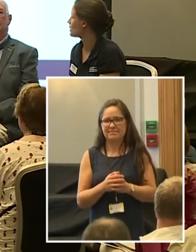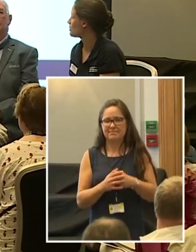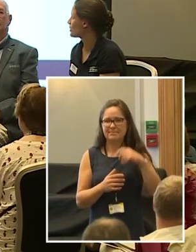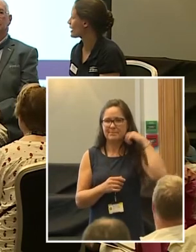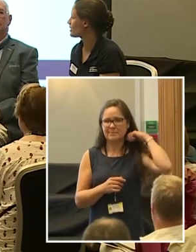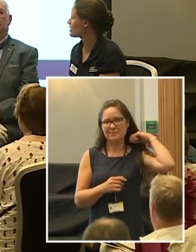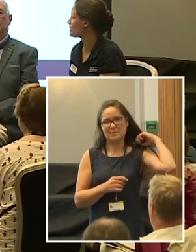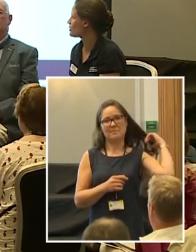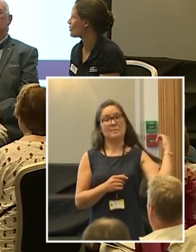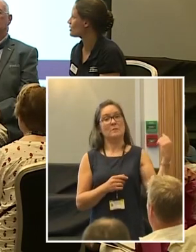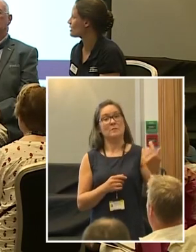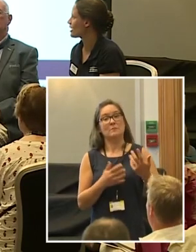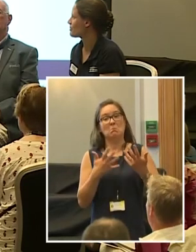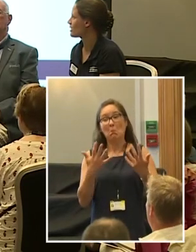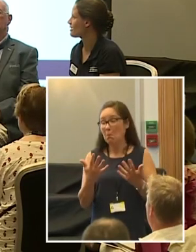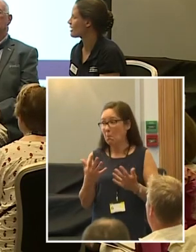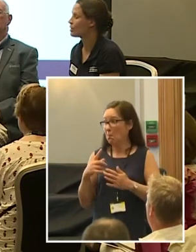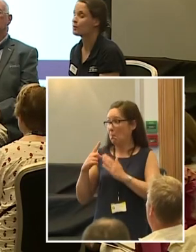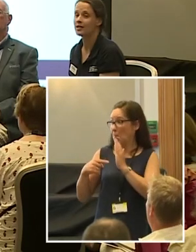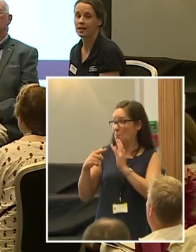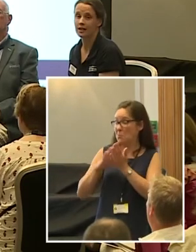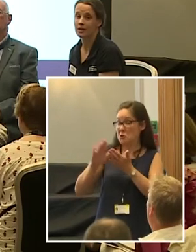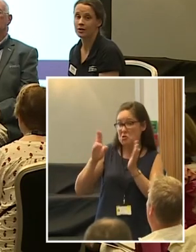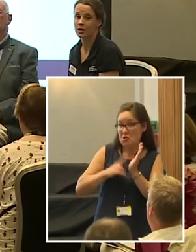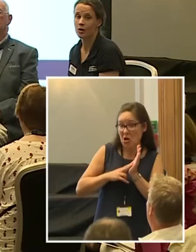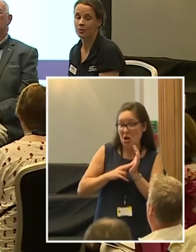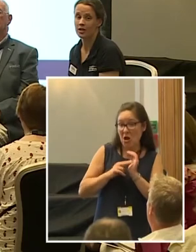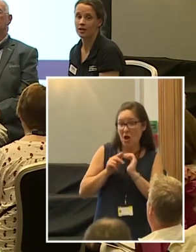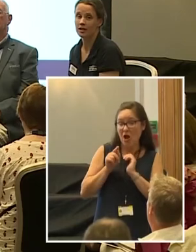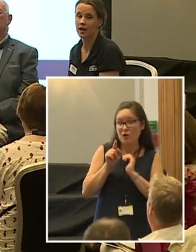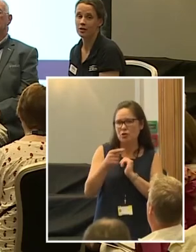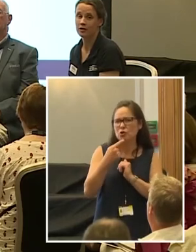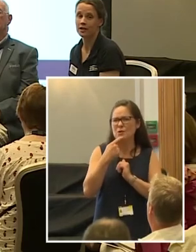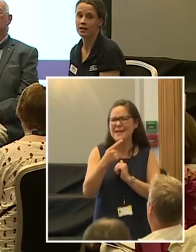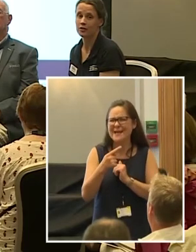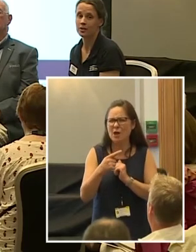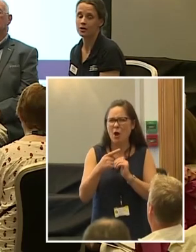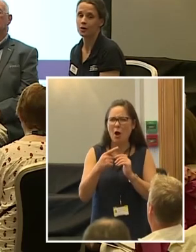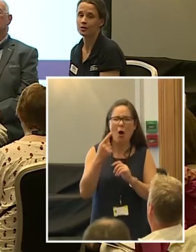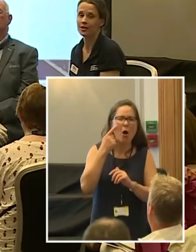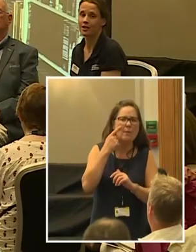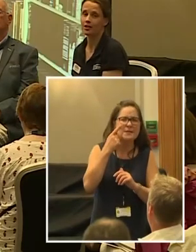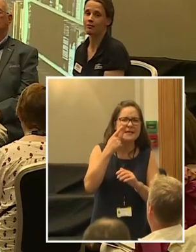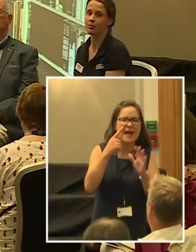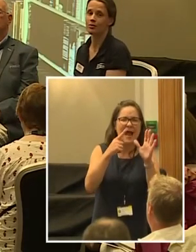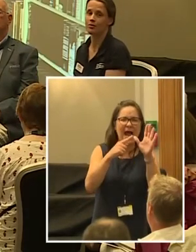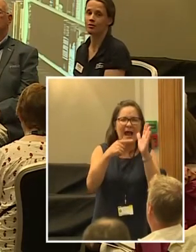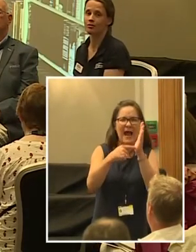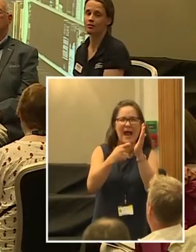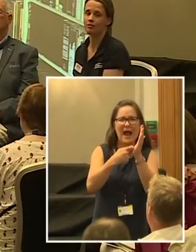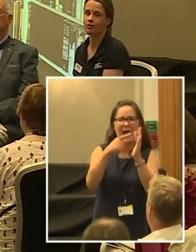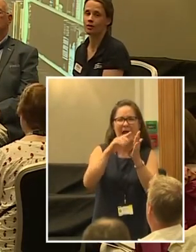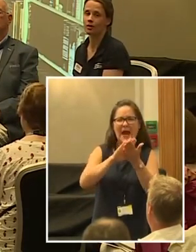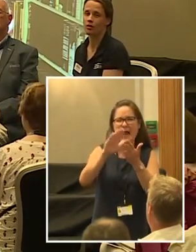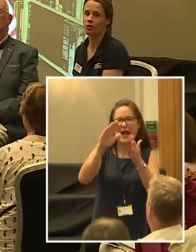Should we put that to John? You were saying that it was the optic atrophy that you've been told is actually responsible.